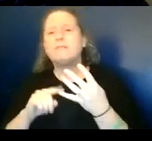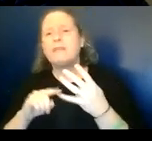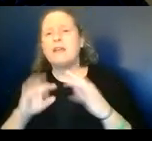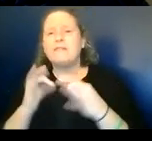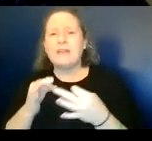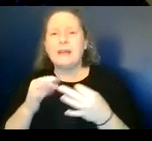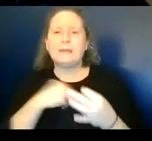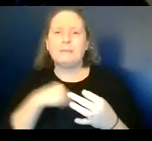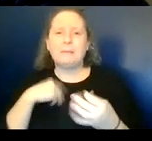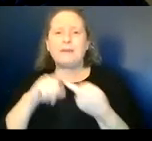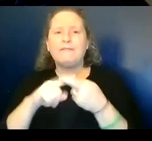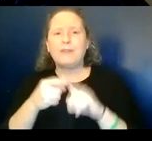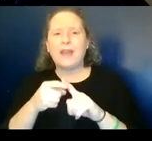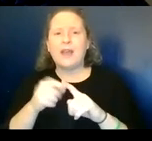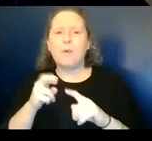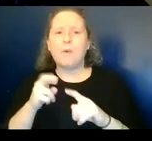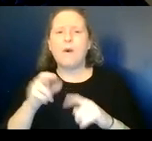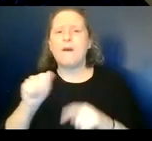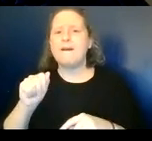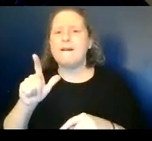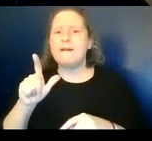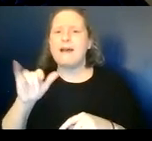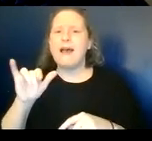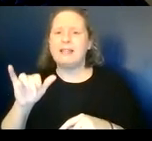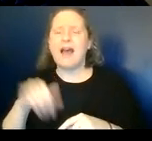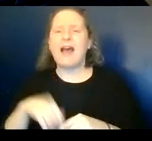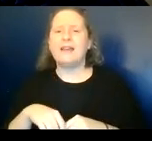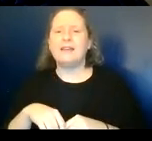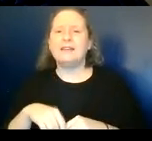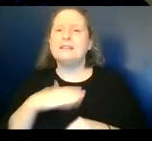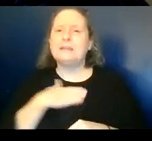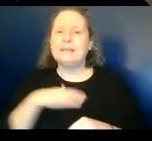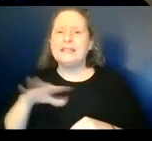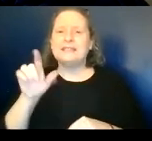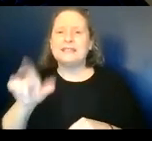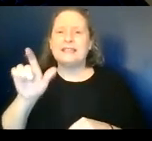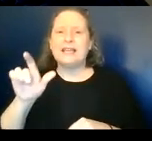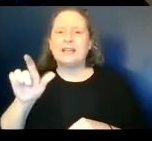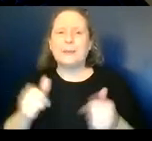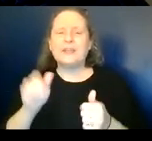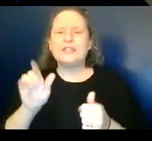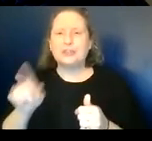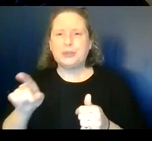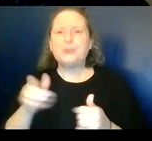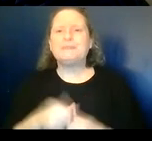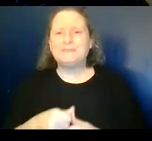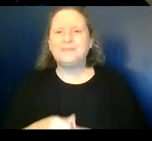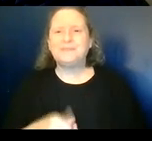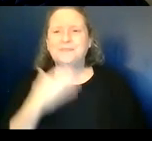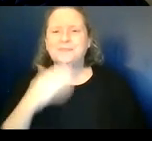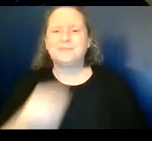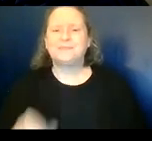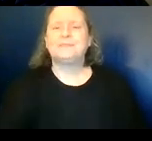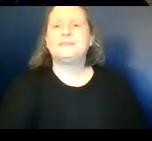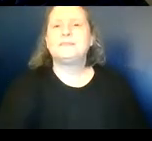ally. So please select your option in the poll. Tara,